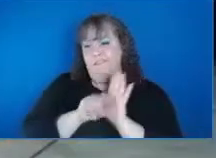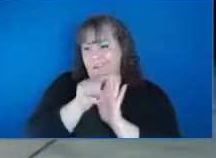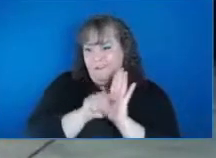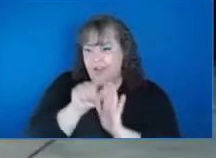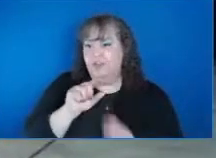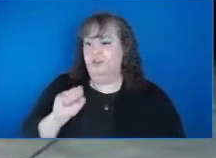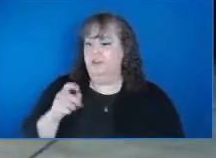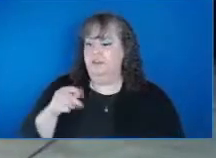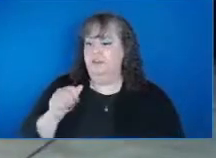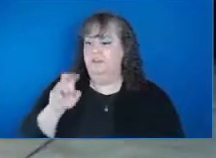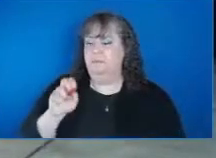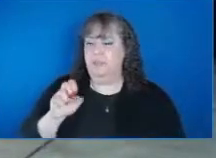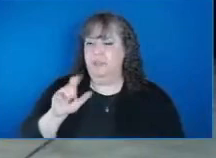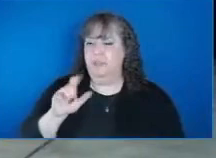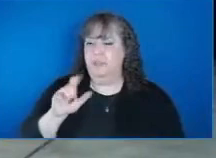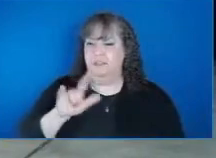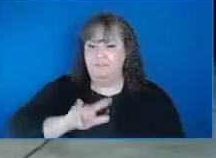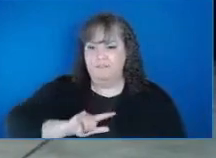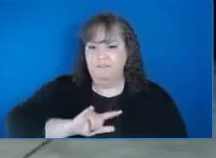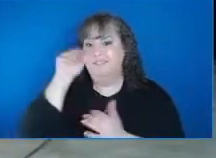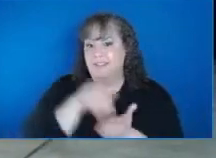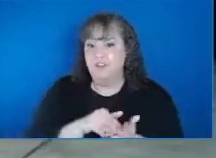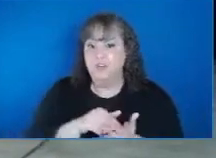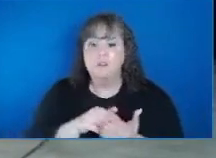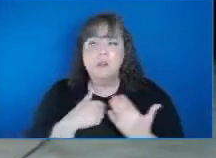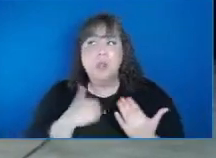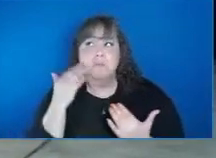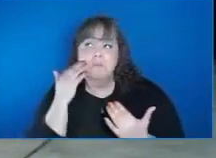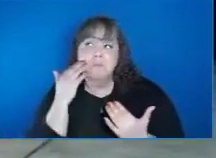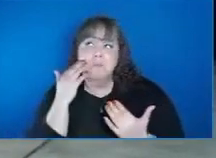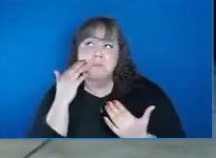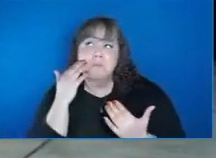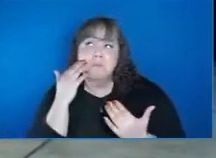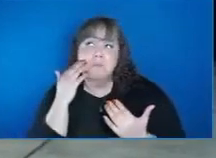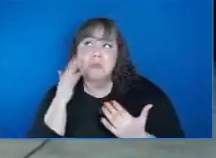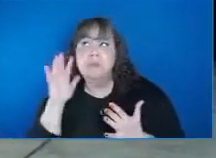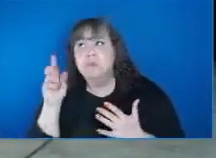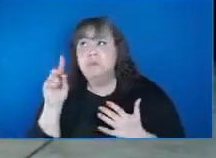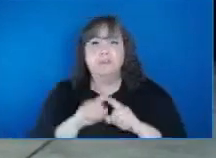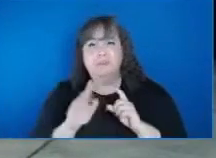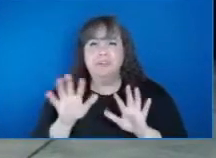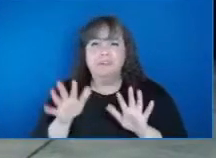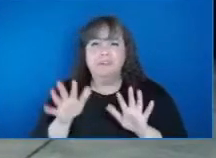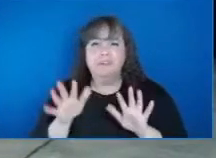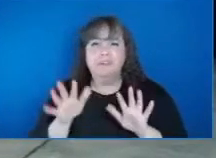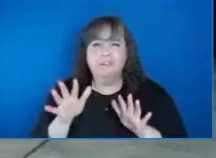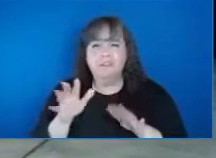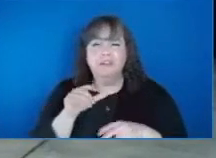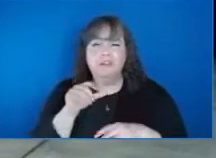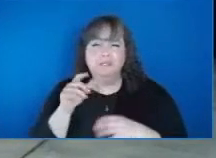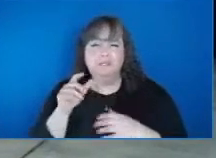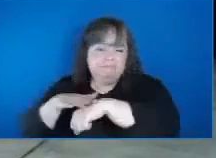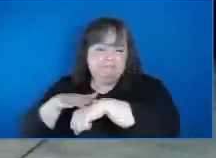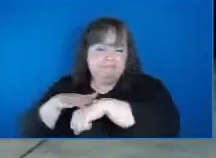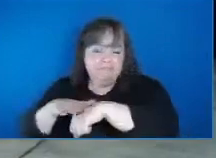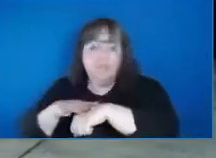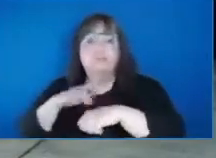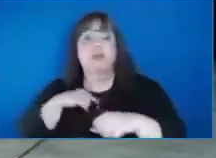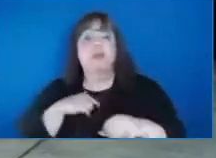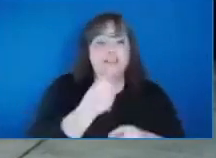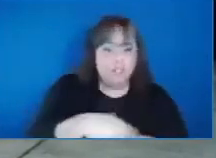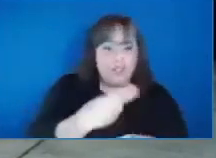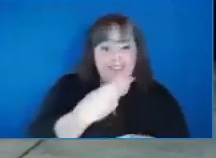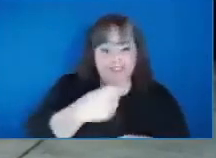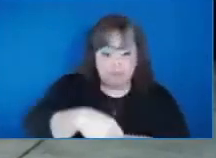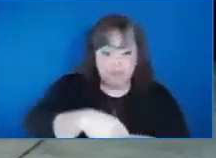specifically involved with DART. But when I came to headquarters in my current role, DART is a part of my overall portfolio for planetary